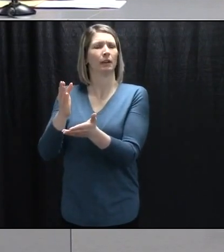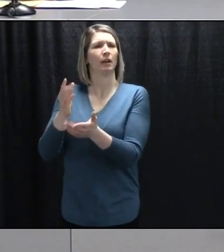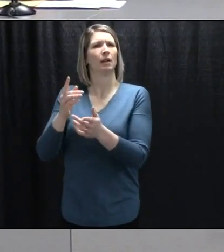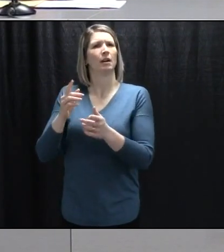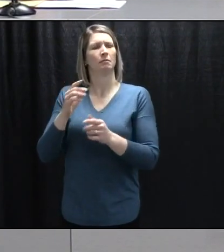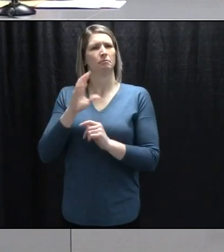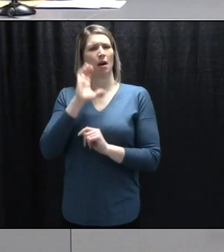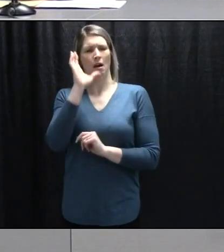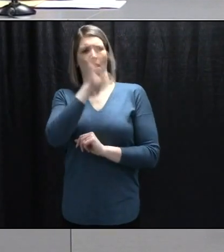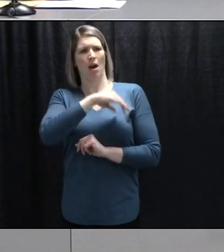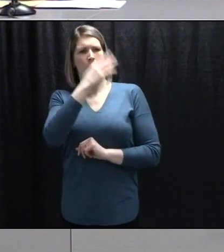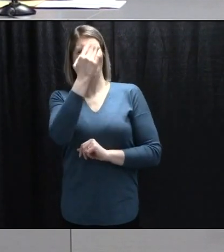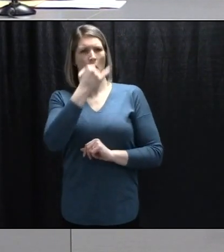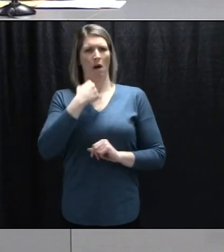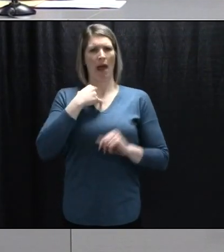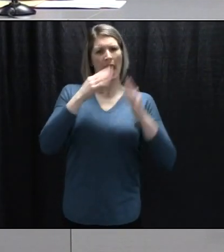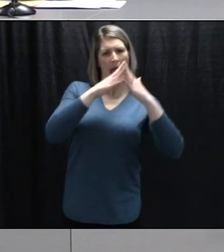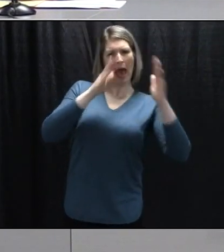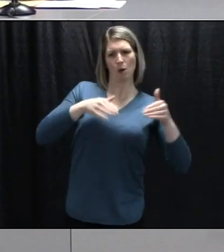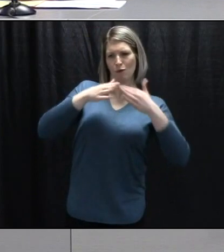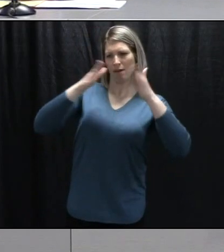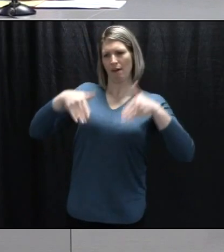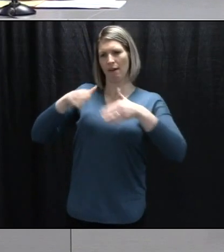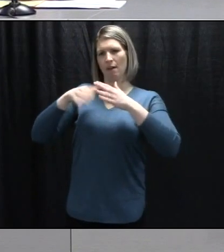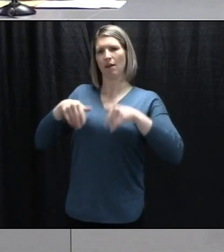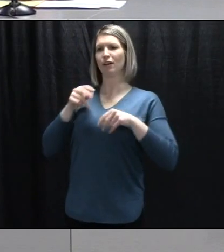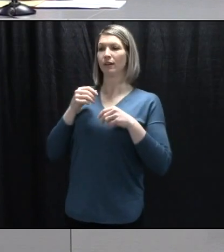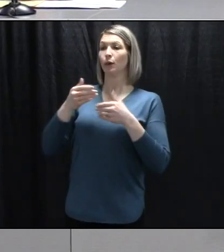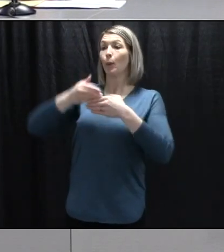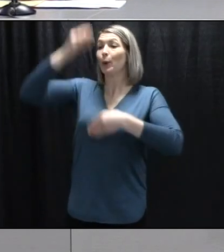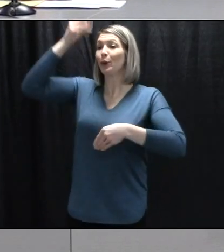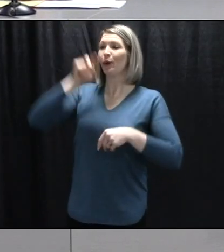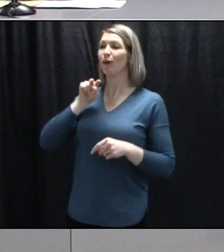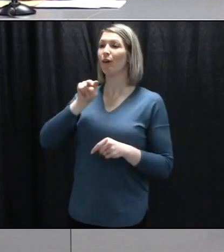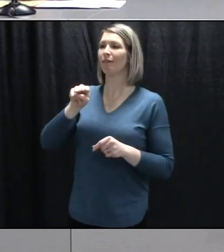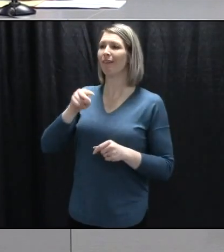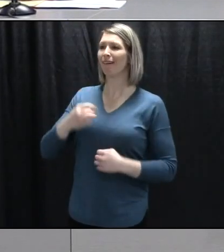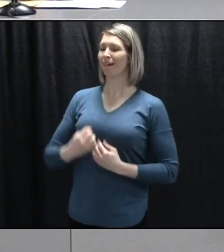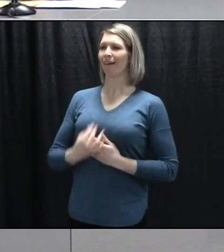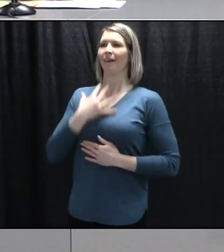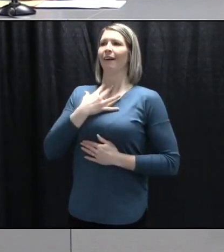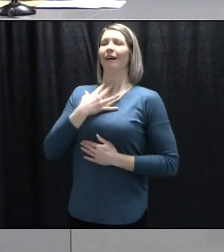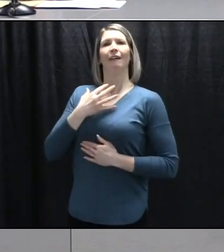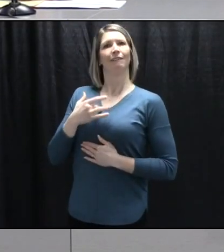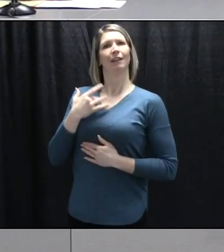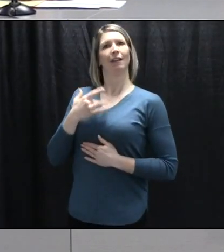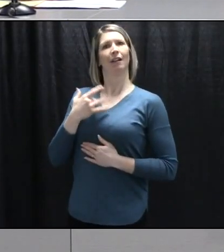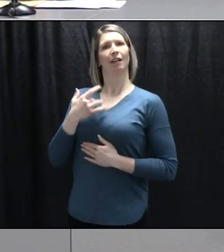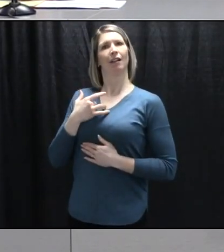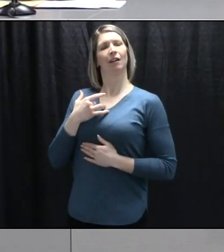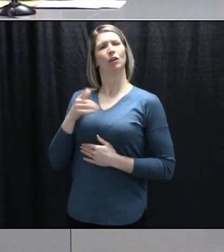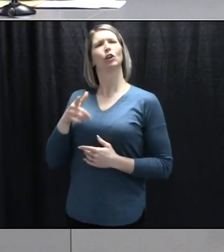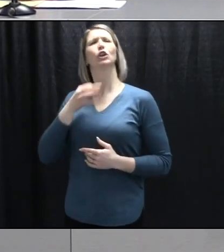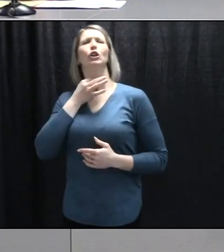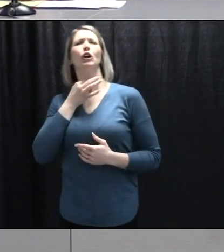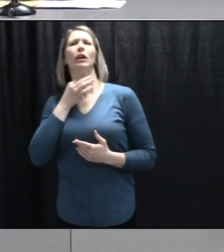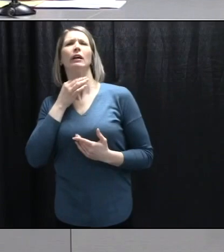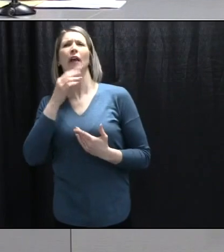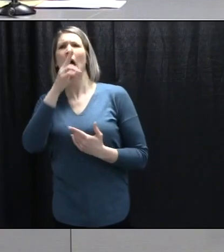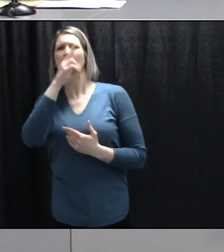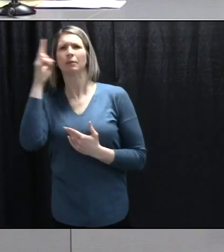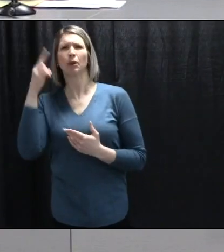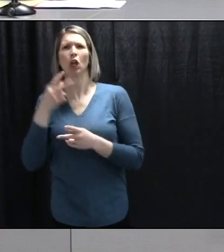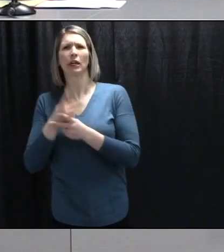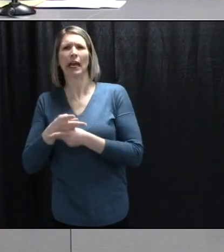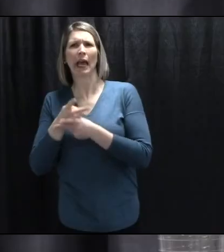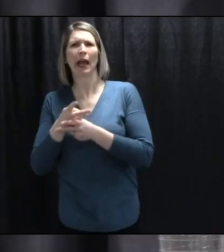way for either showing support for healthcare workers or marking a significant event in the community. What is the health risk, and why are you telling communities not to do them now?